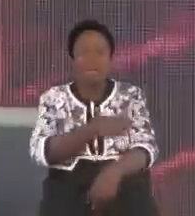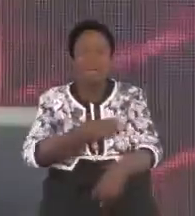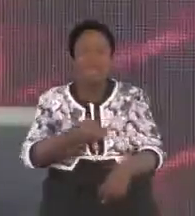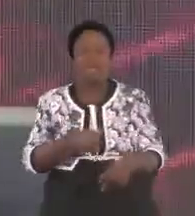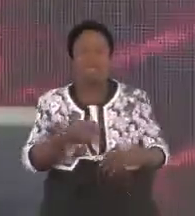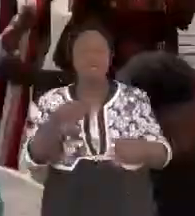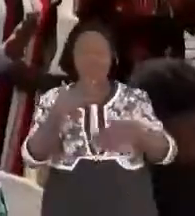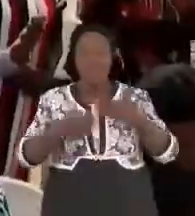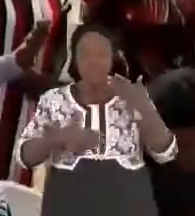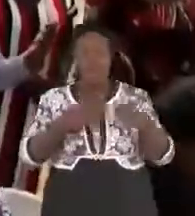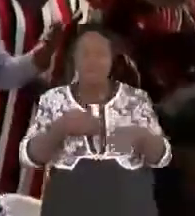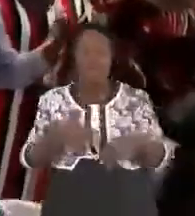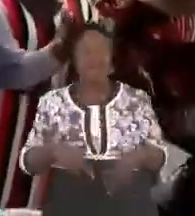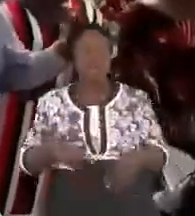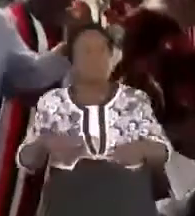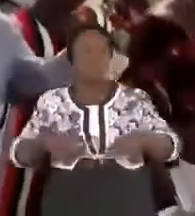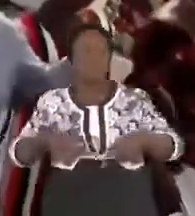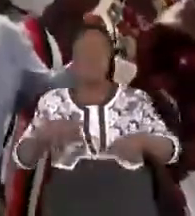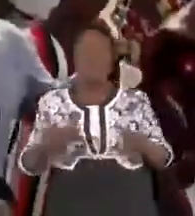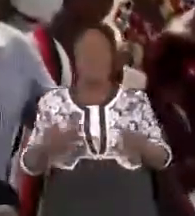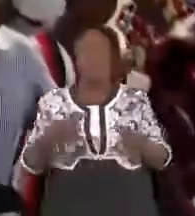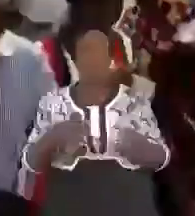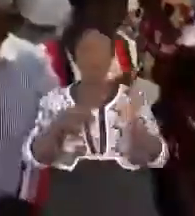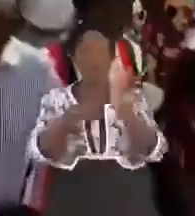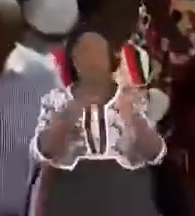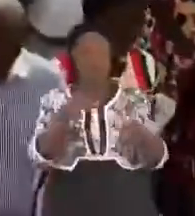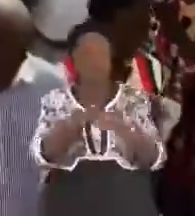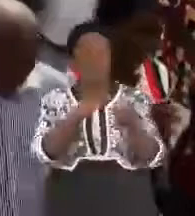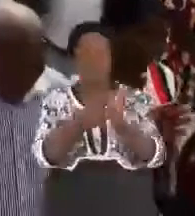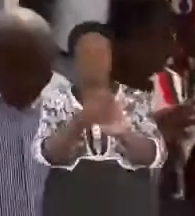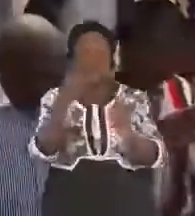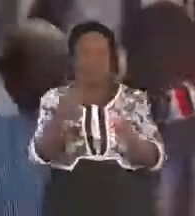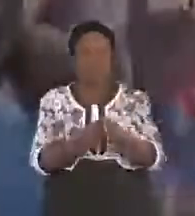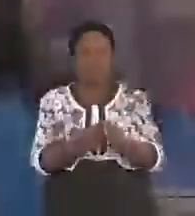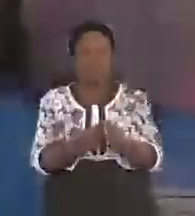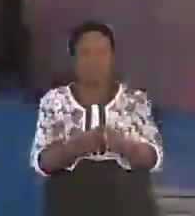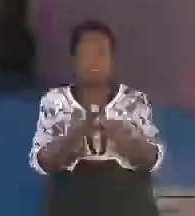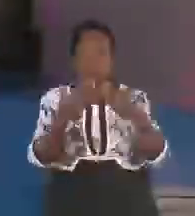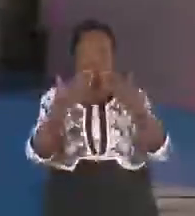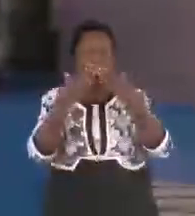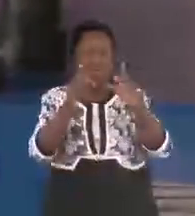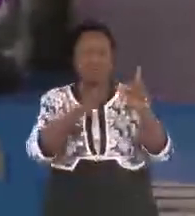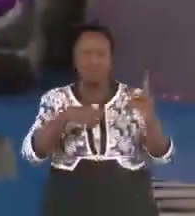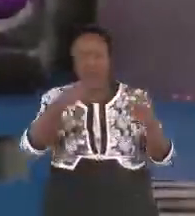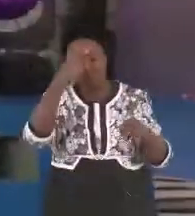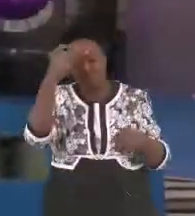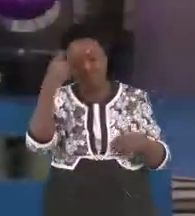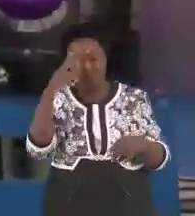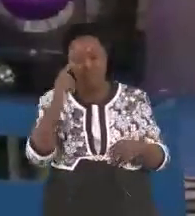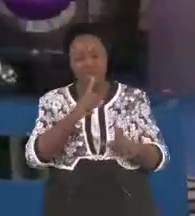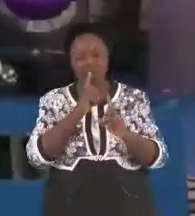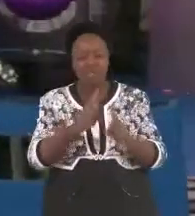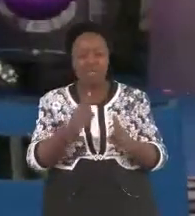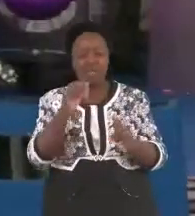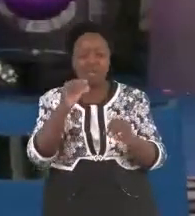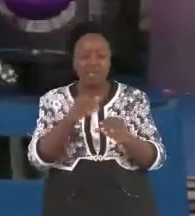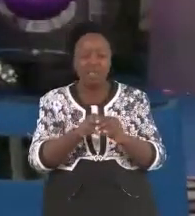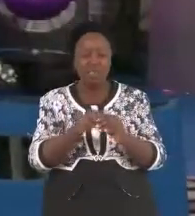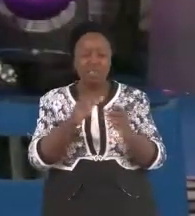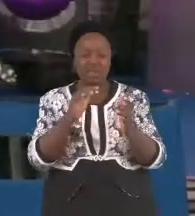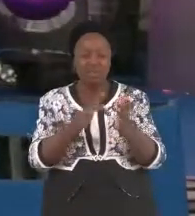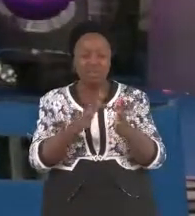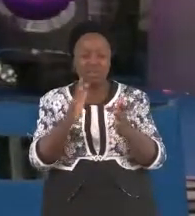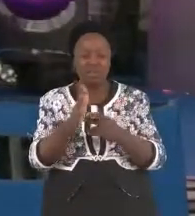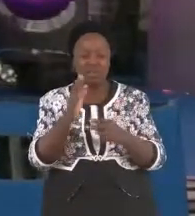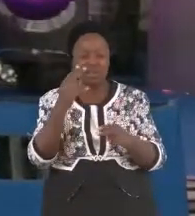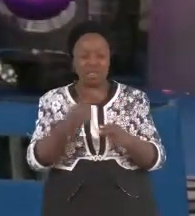in Jesus' name. Thank you, Lord, for the answer. In Jesus' name,